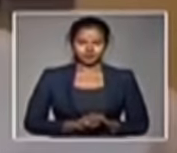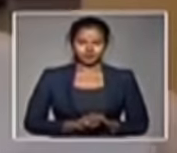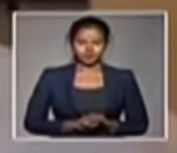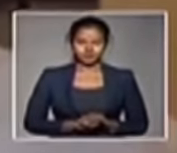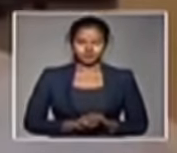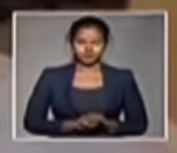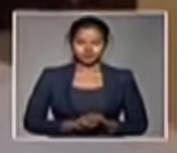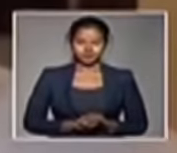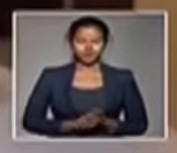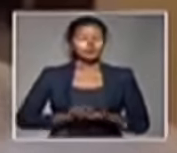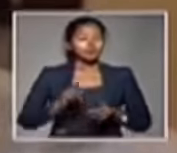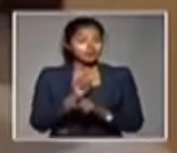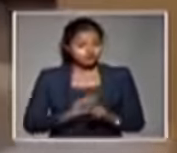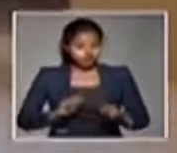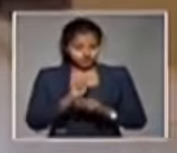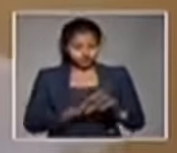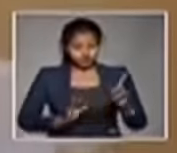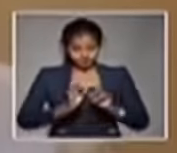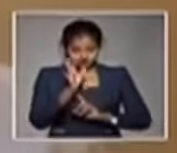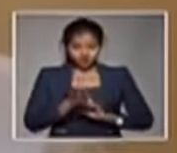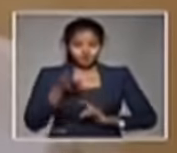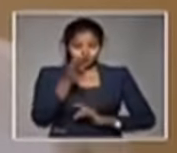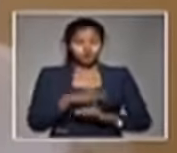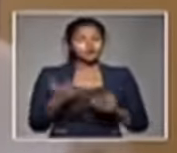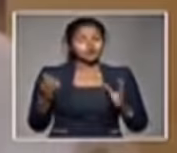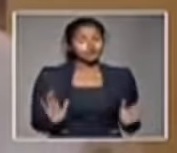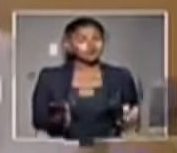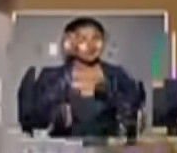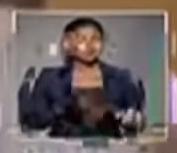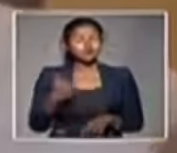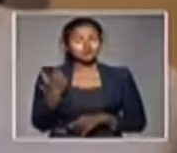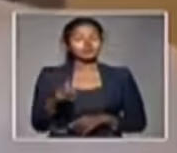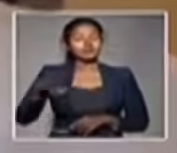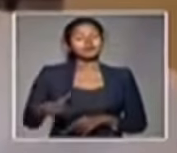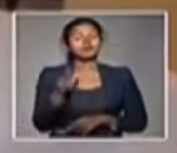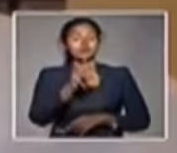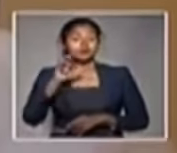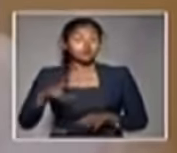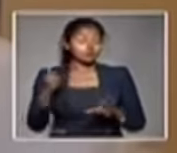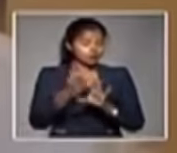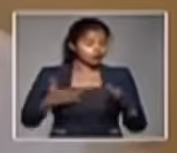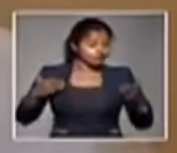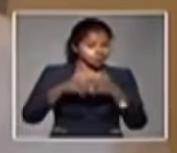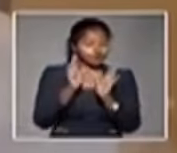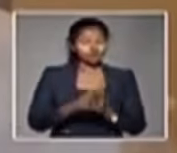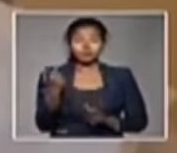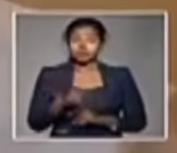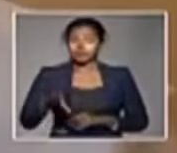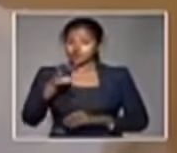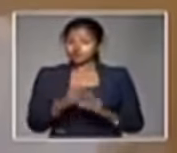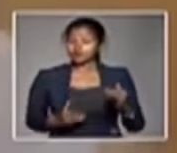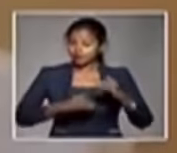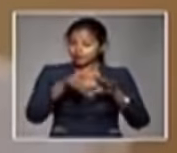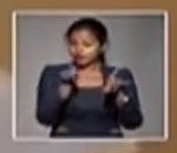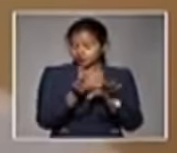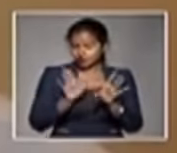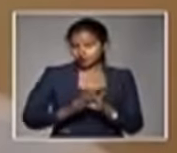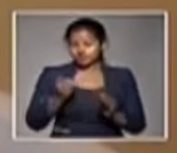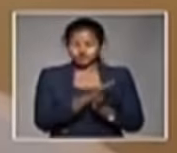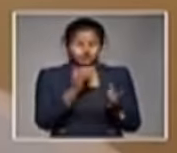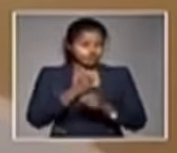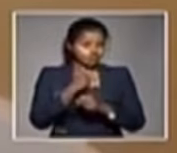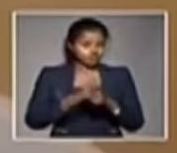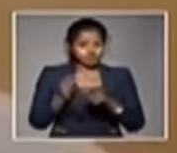The system of executive presidency that was implemented from 1978 to 2015 did not pose any hindrance to the state